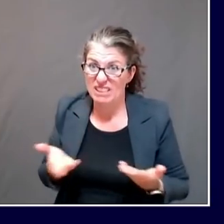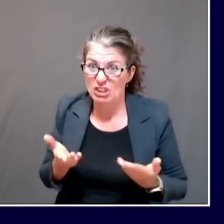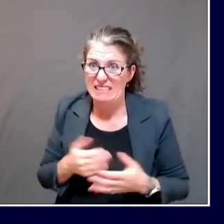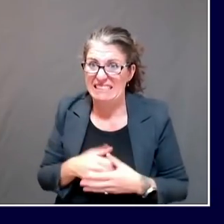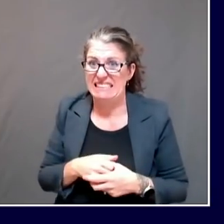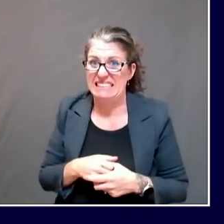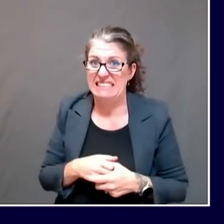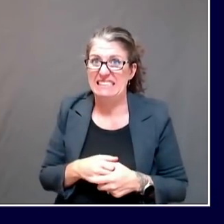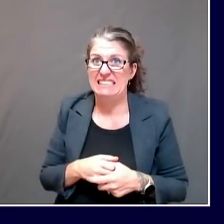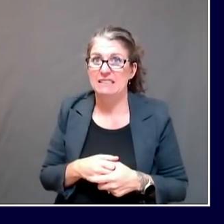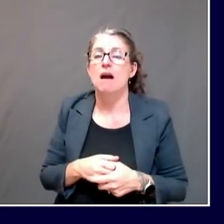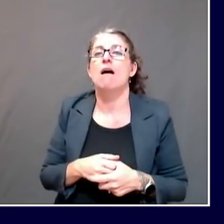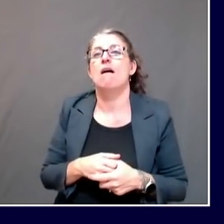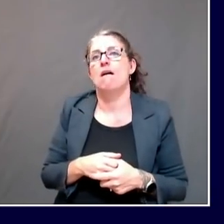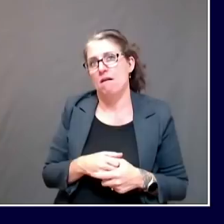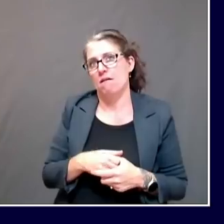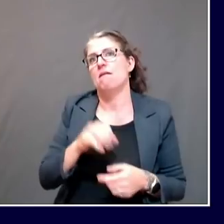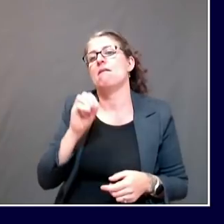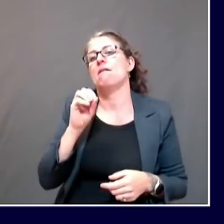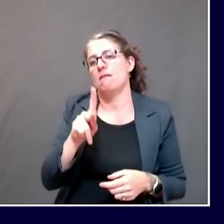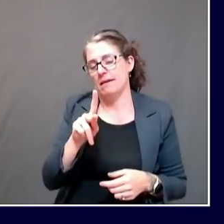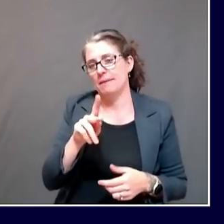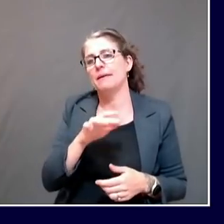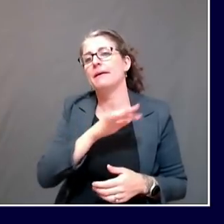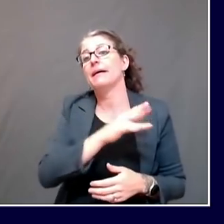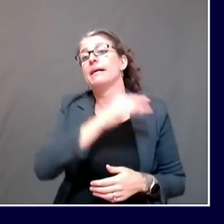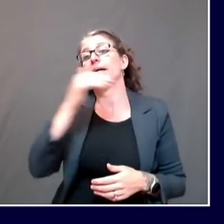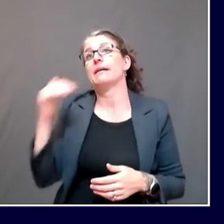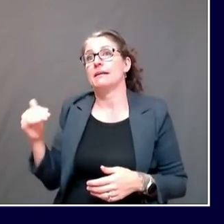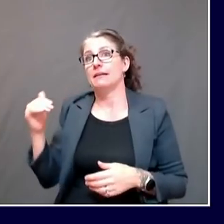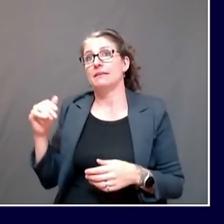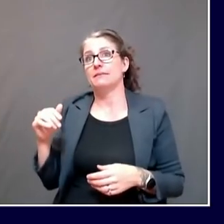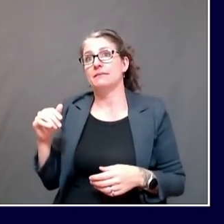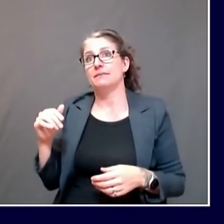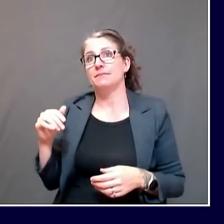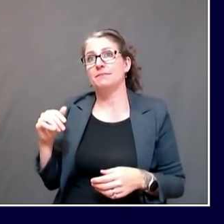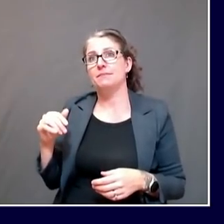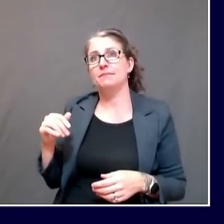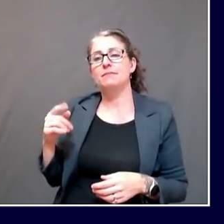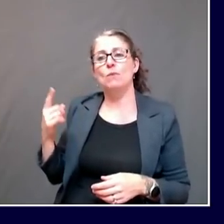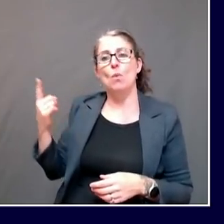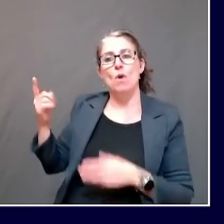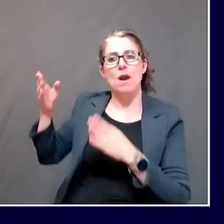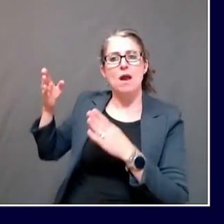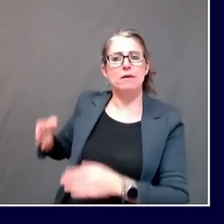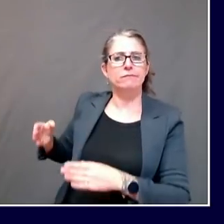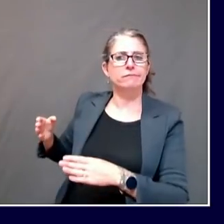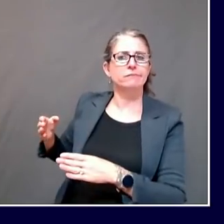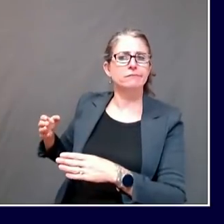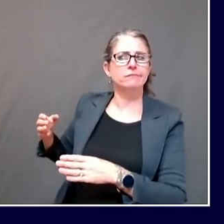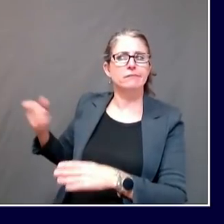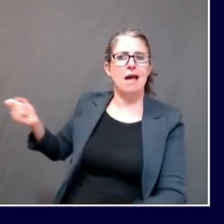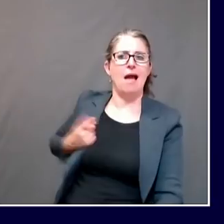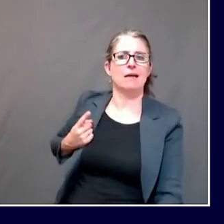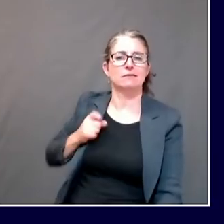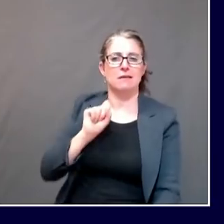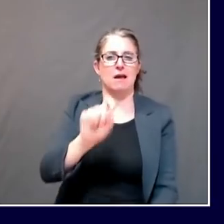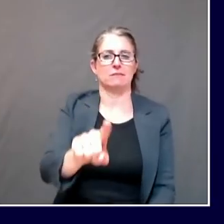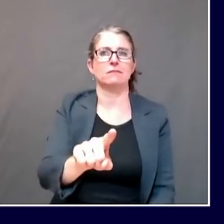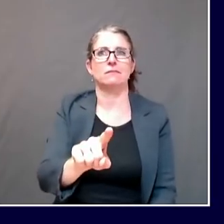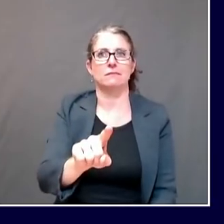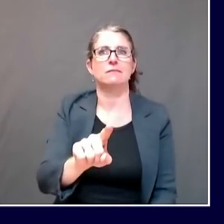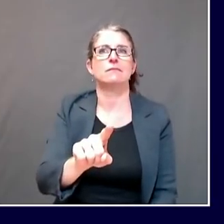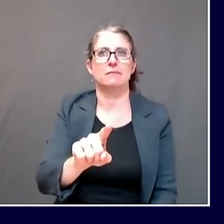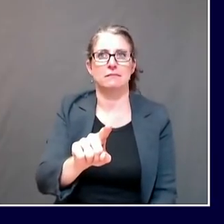next question, which is from a listener who writes that she says, many of us are suspect of the flu shot manufactured by